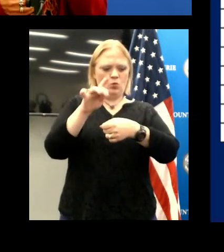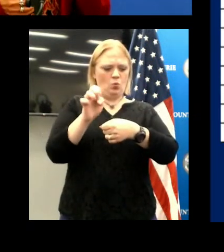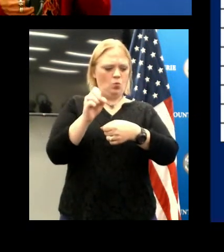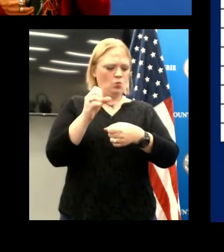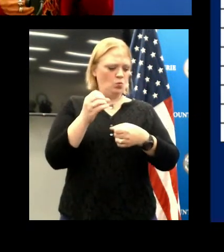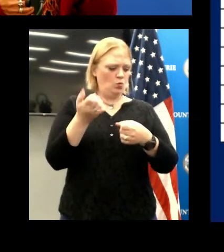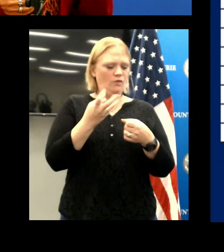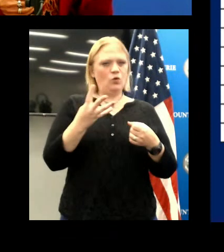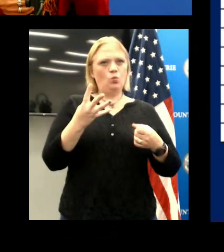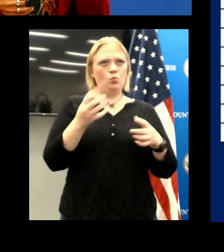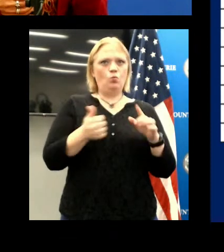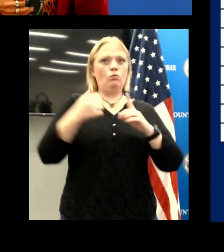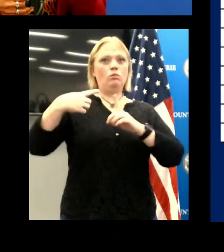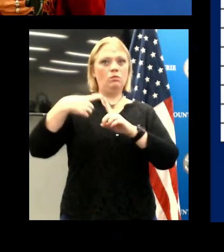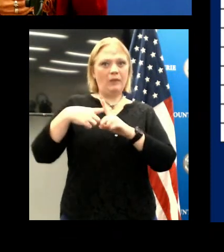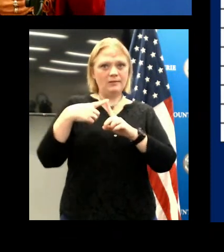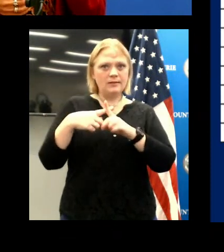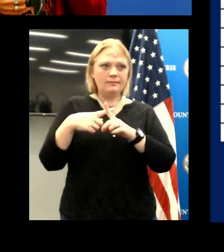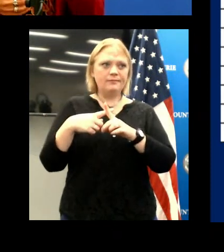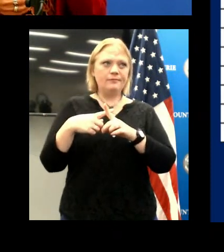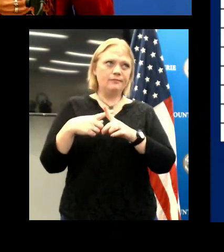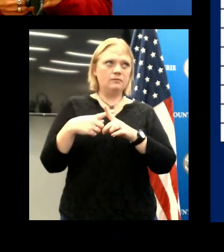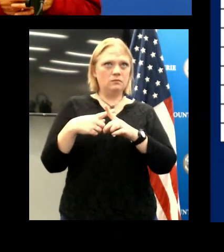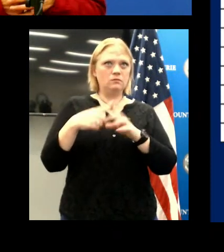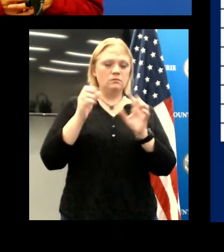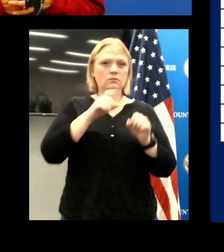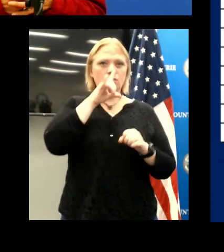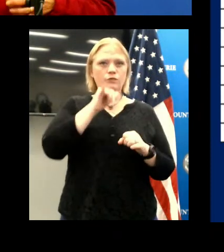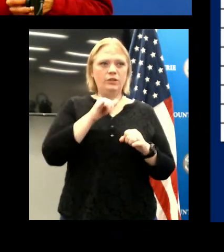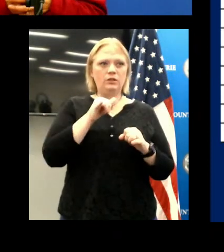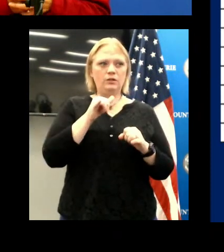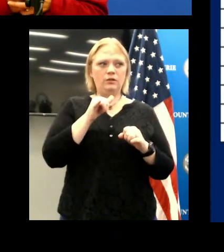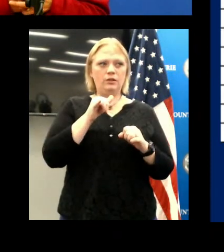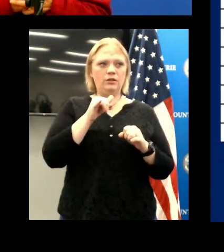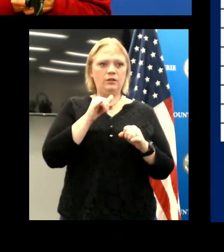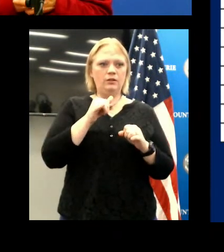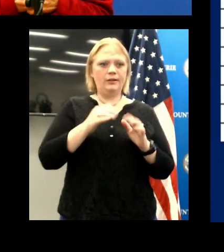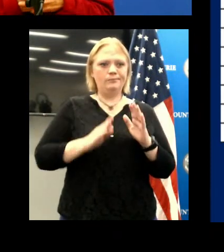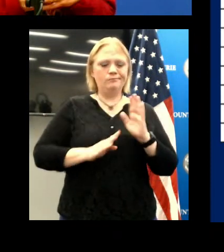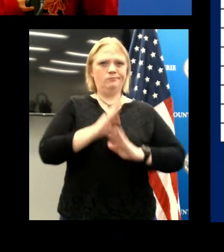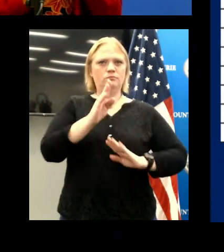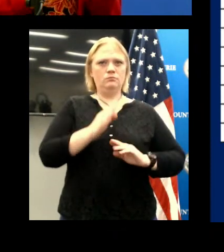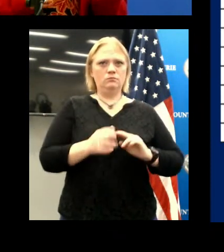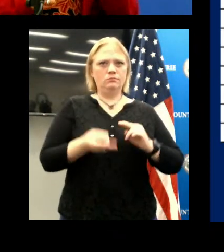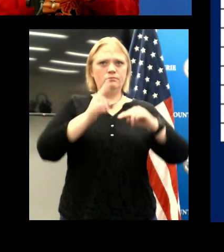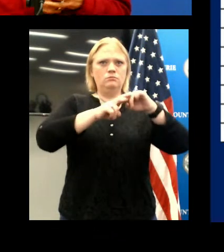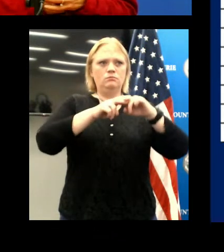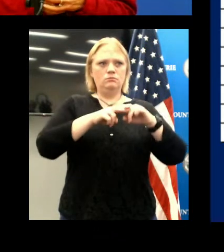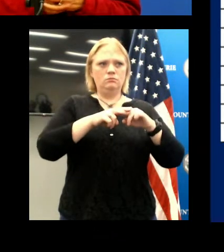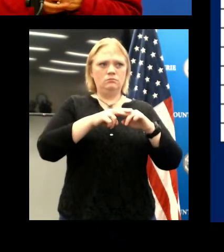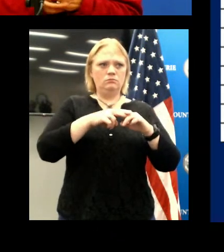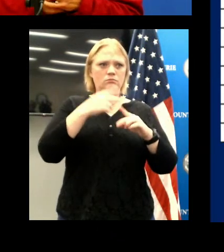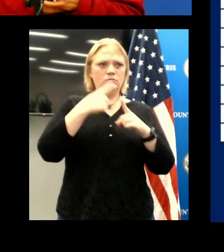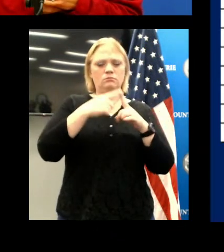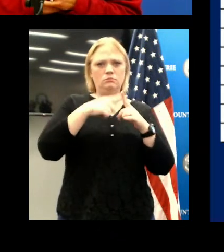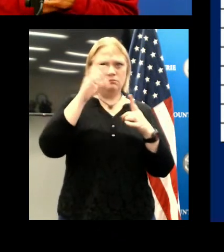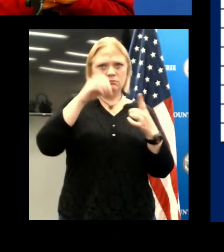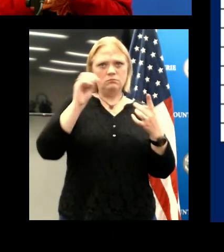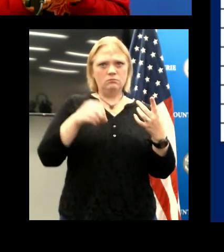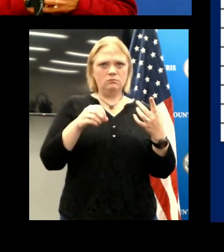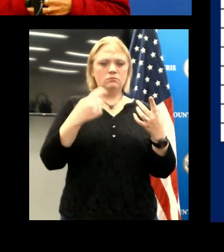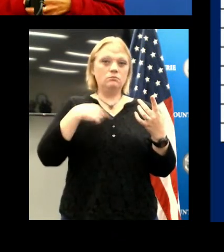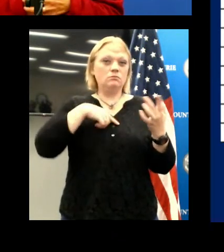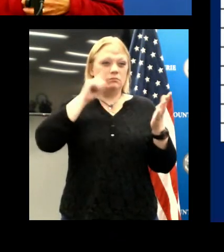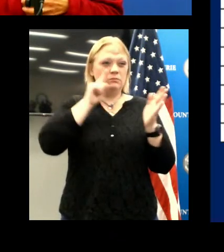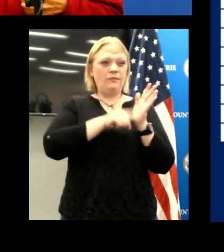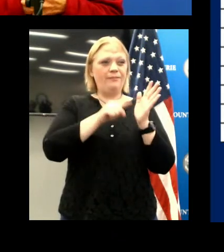few additional positive cases can really boost that percentage of positives. And we've investigated this, and